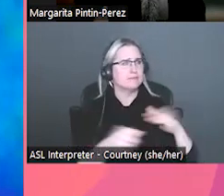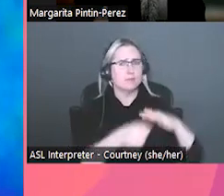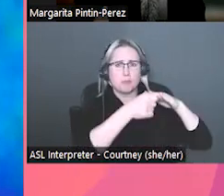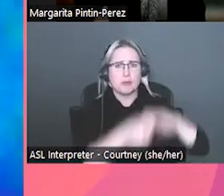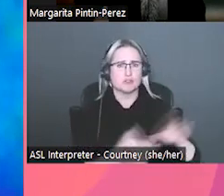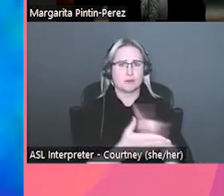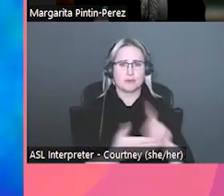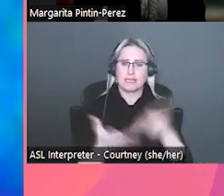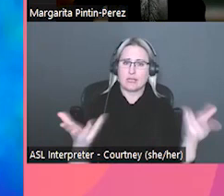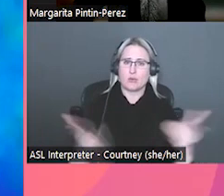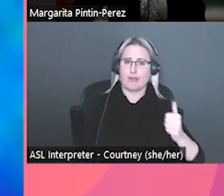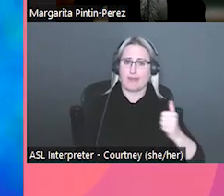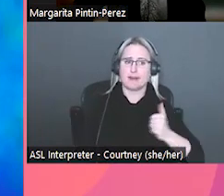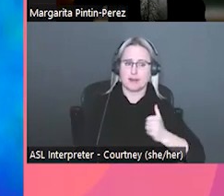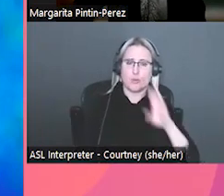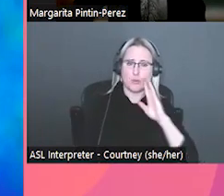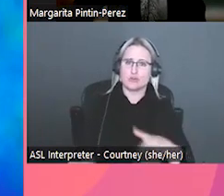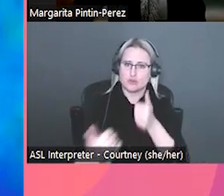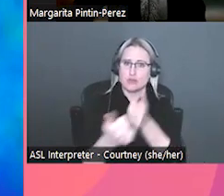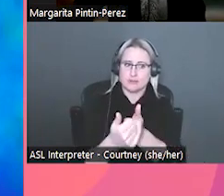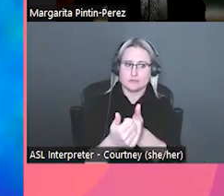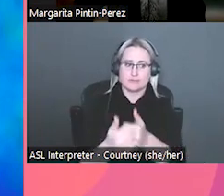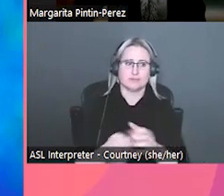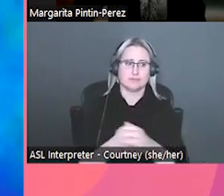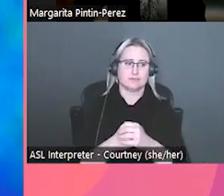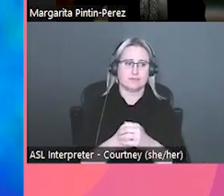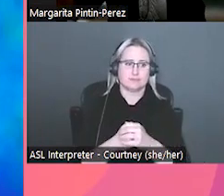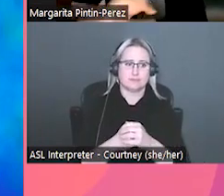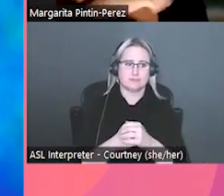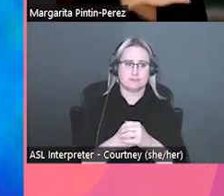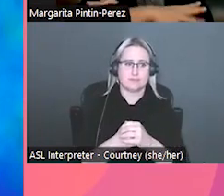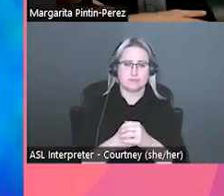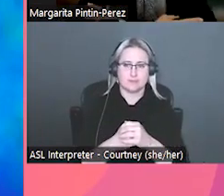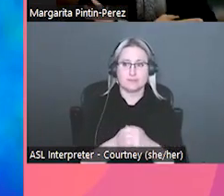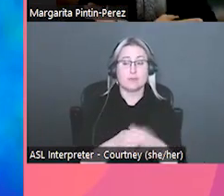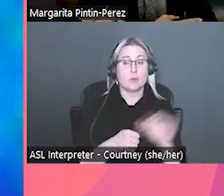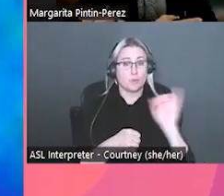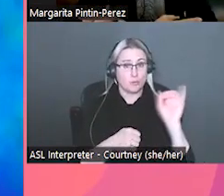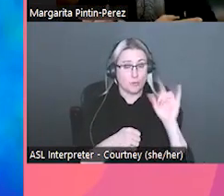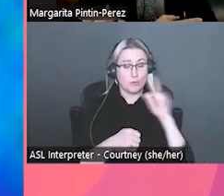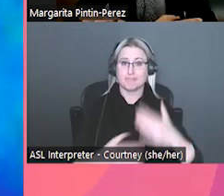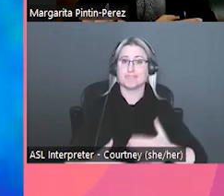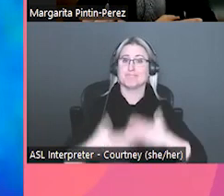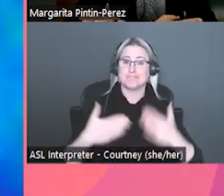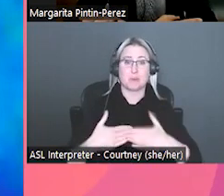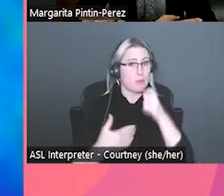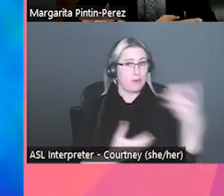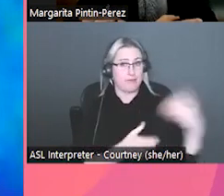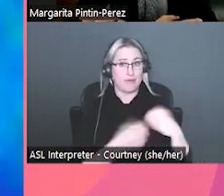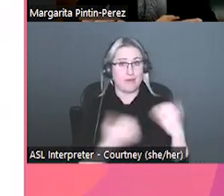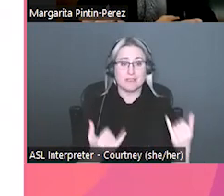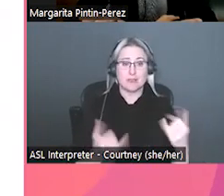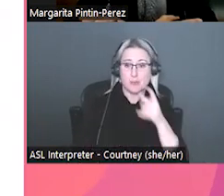disproportionate impacts of gender-based violence on oppressed communities. I'm delighted to be joined today